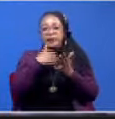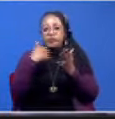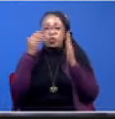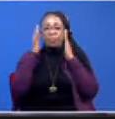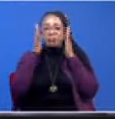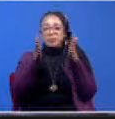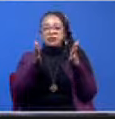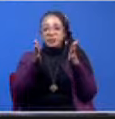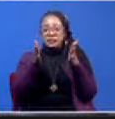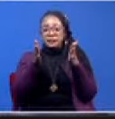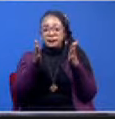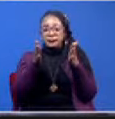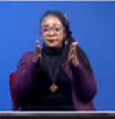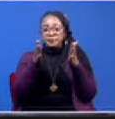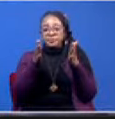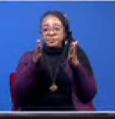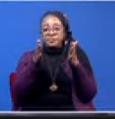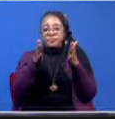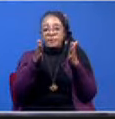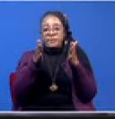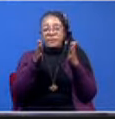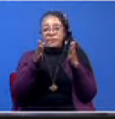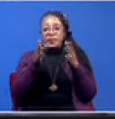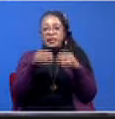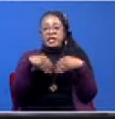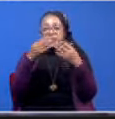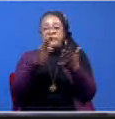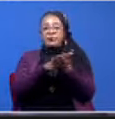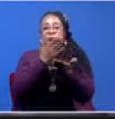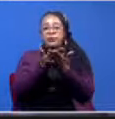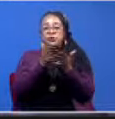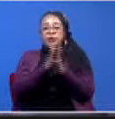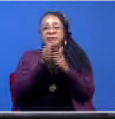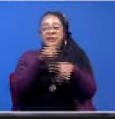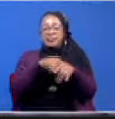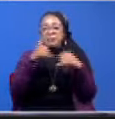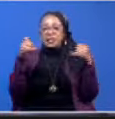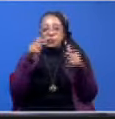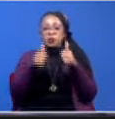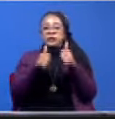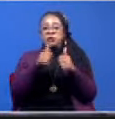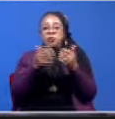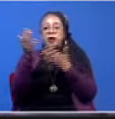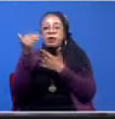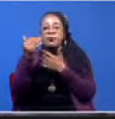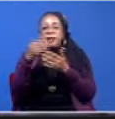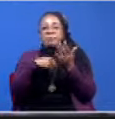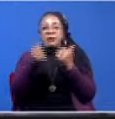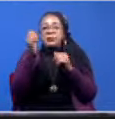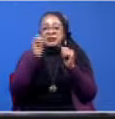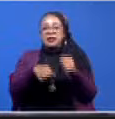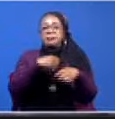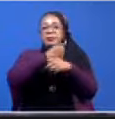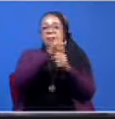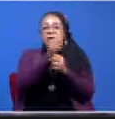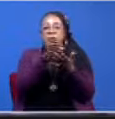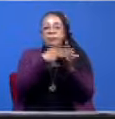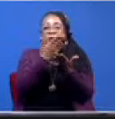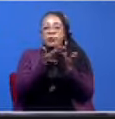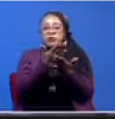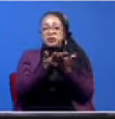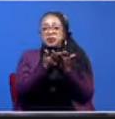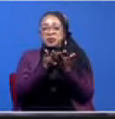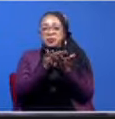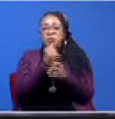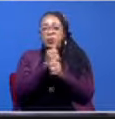commitments, and we've given a proposal of the timelines. We are hoping these payments can be made. We have proposed that